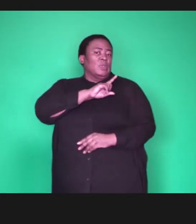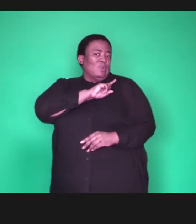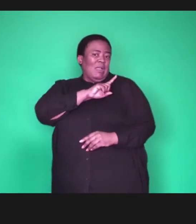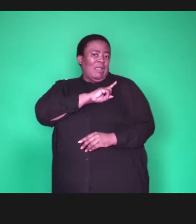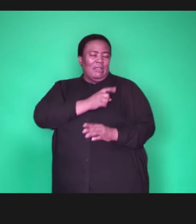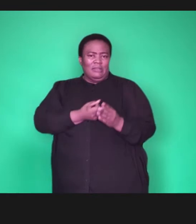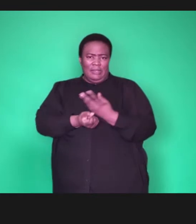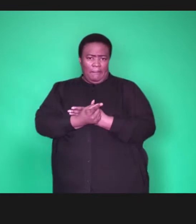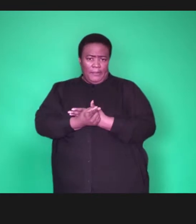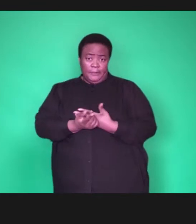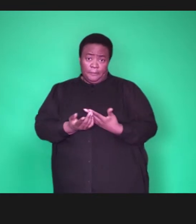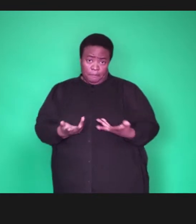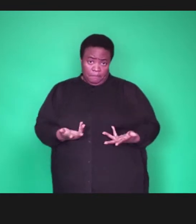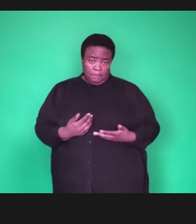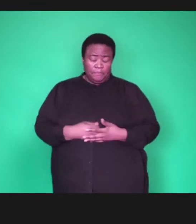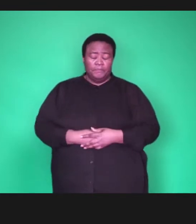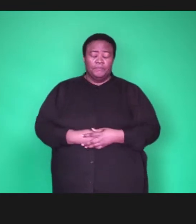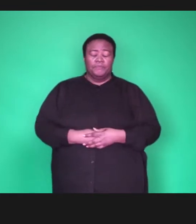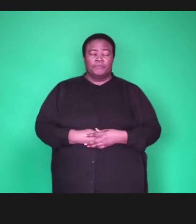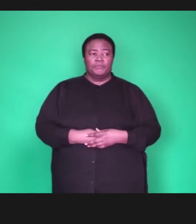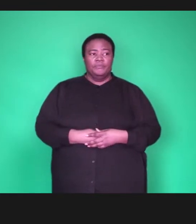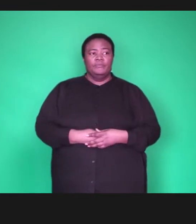happens is that